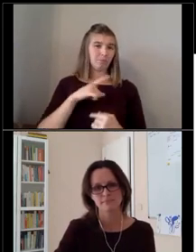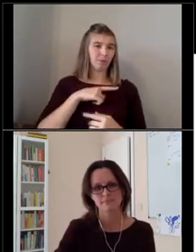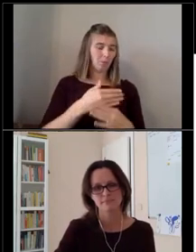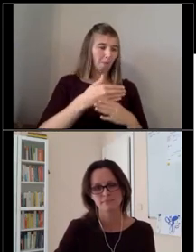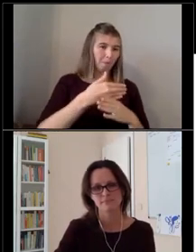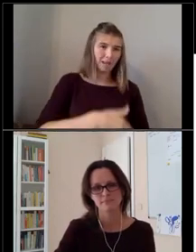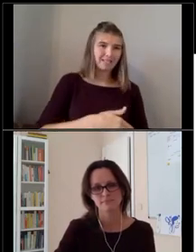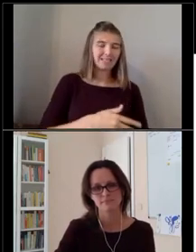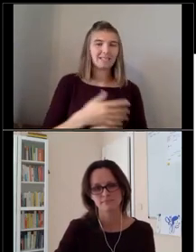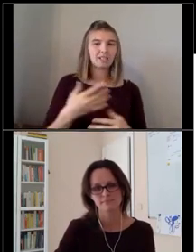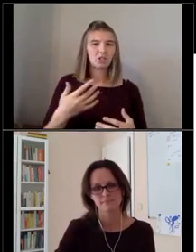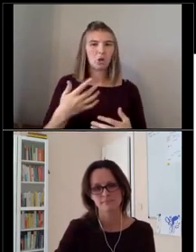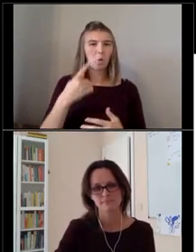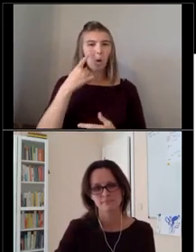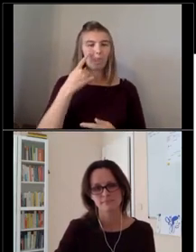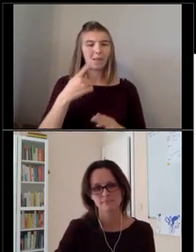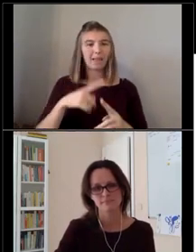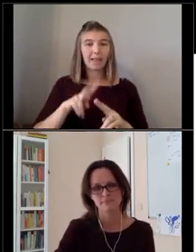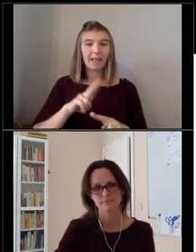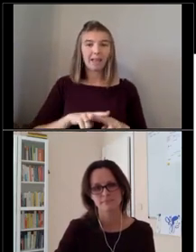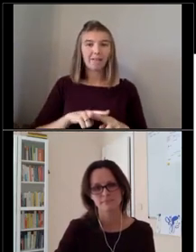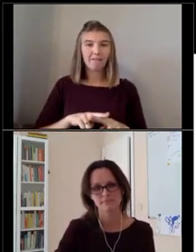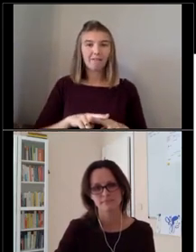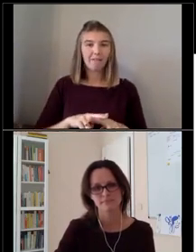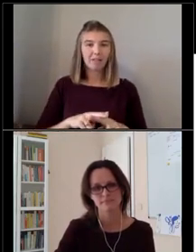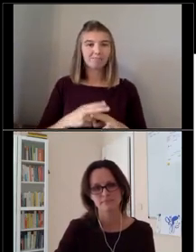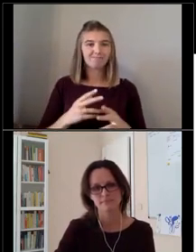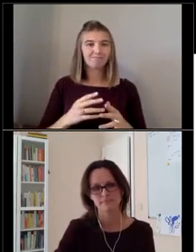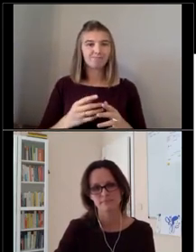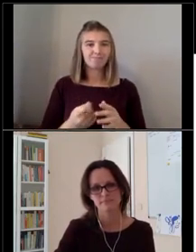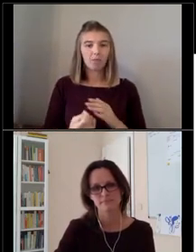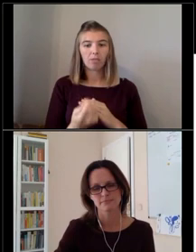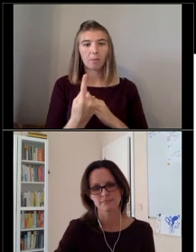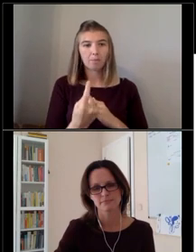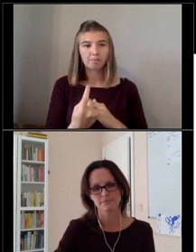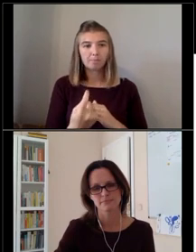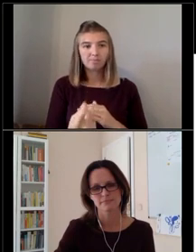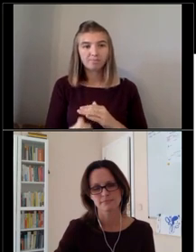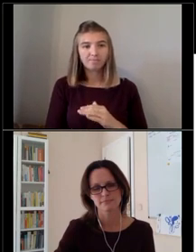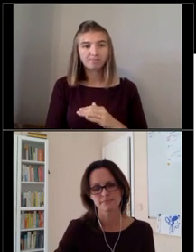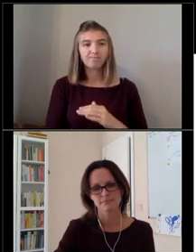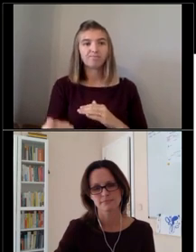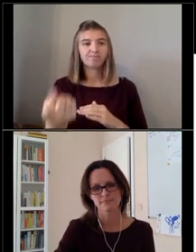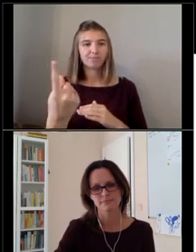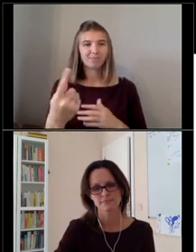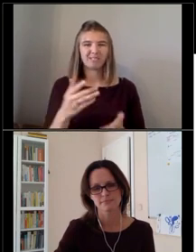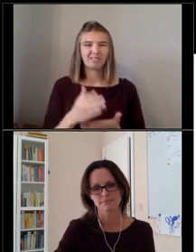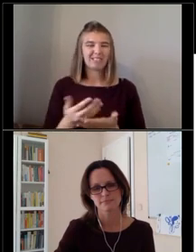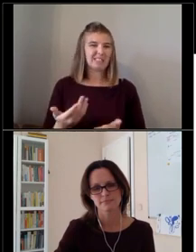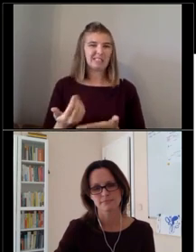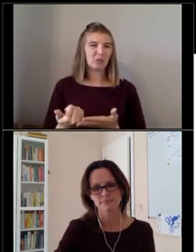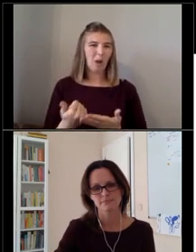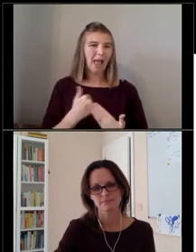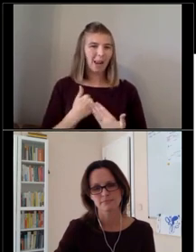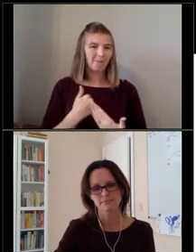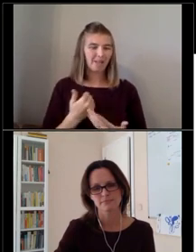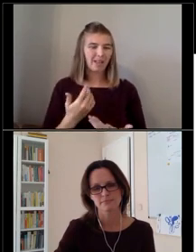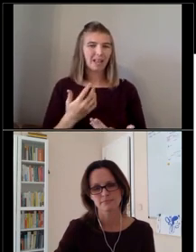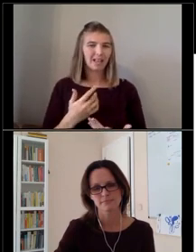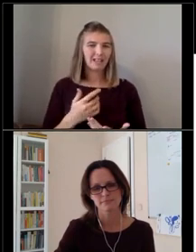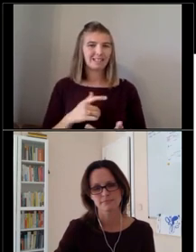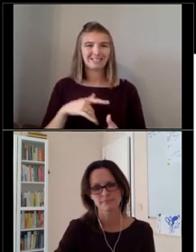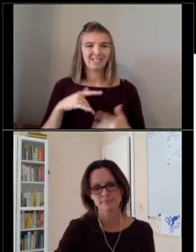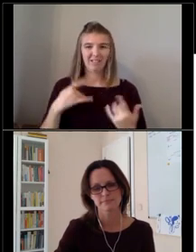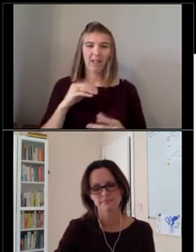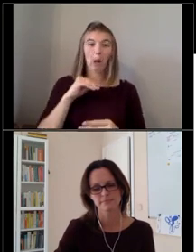quite sensible. I think if it's just not often enough, then again, it doesn't quite help in terms of building a sense of